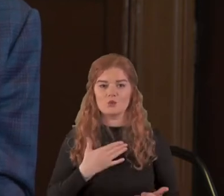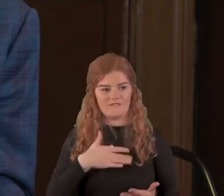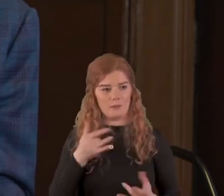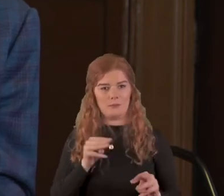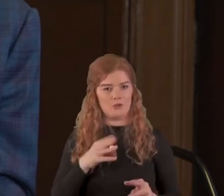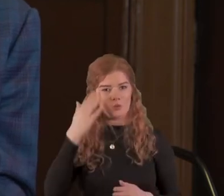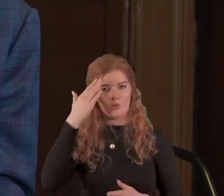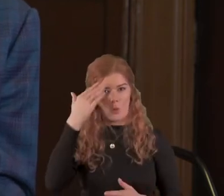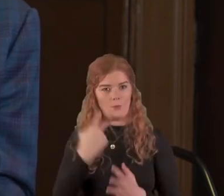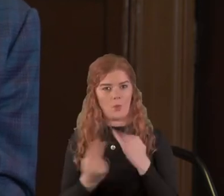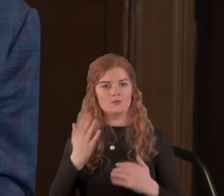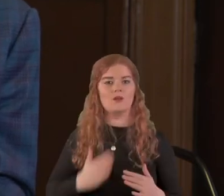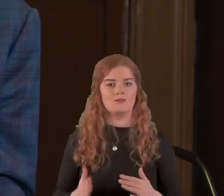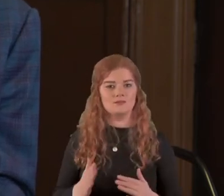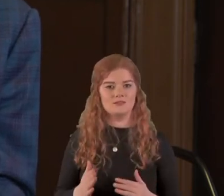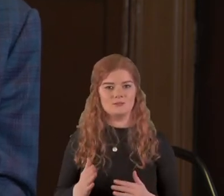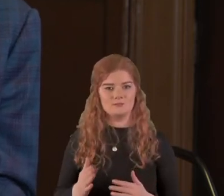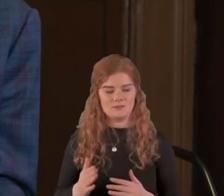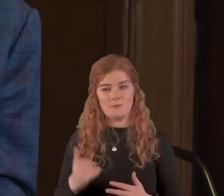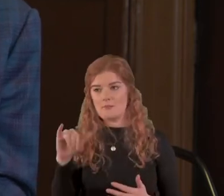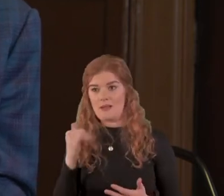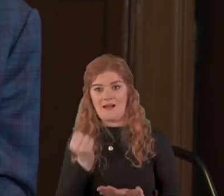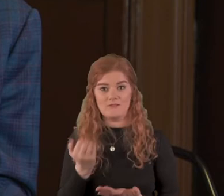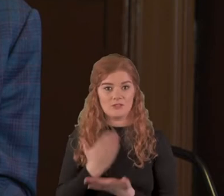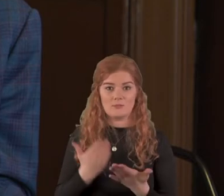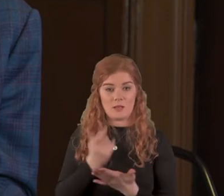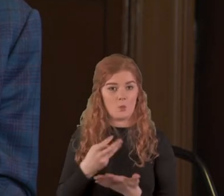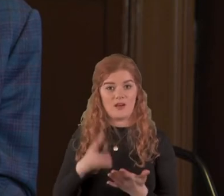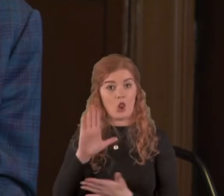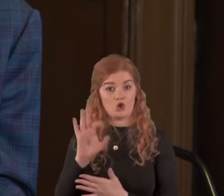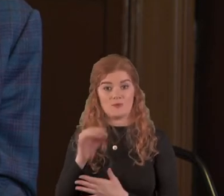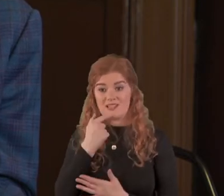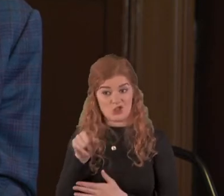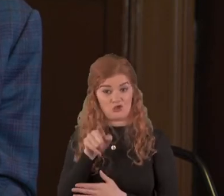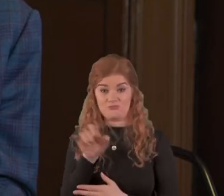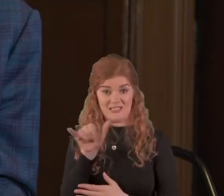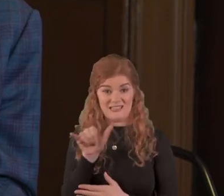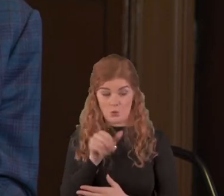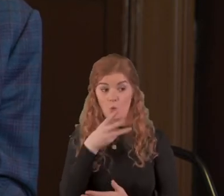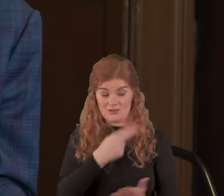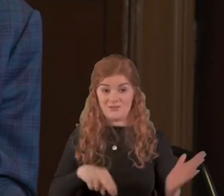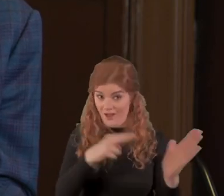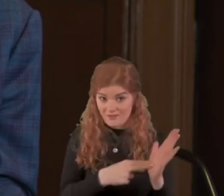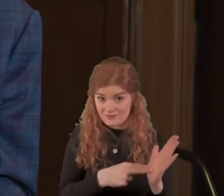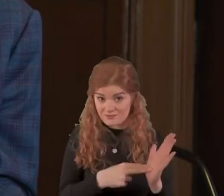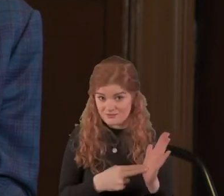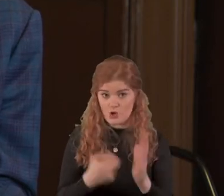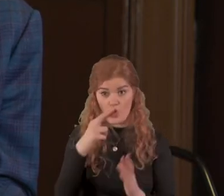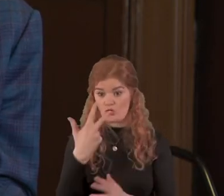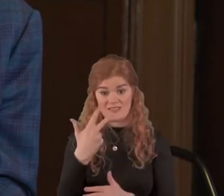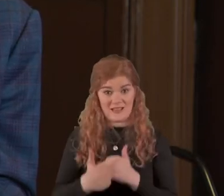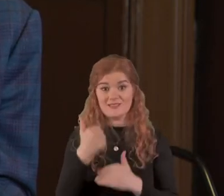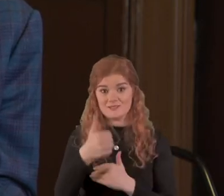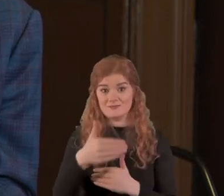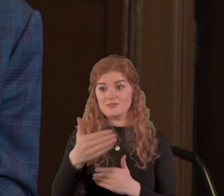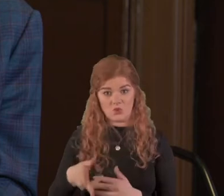know that there comes a point when Lloyd George says, you're either going to sign this thing, or in 3 days' time, we're